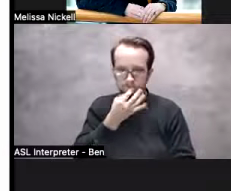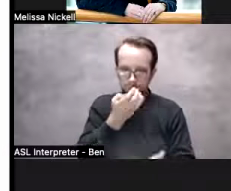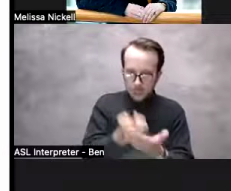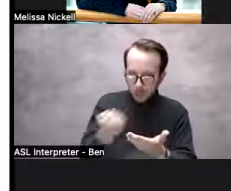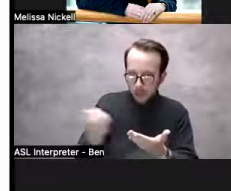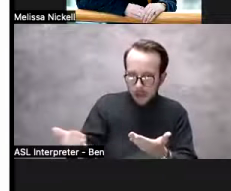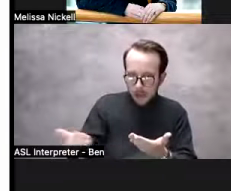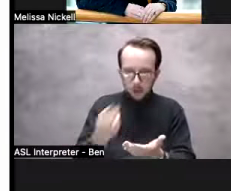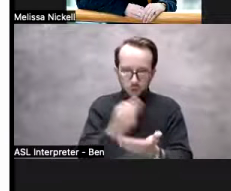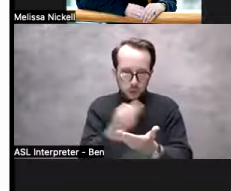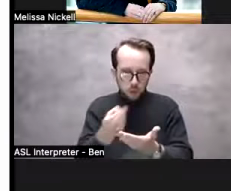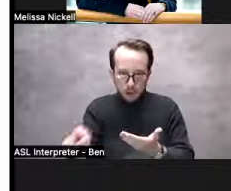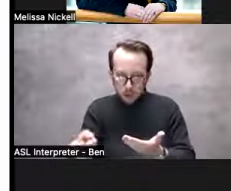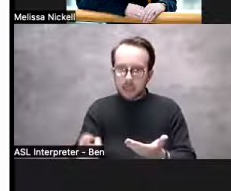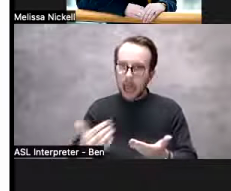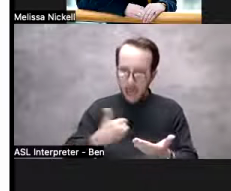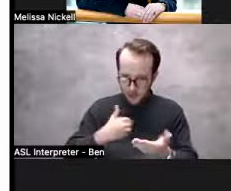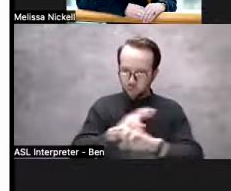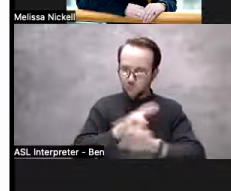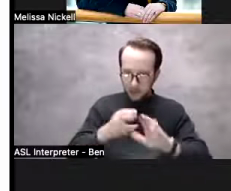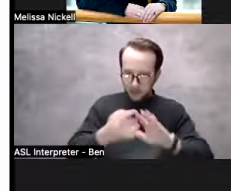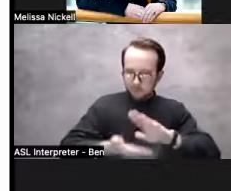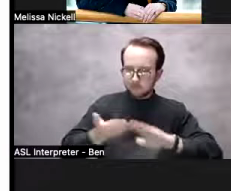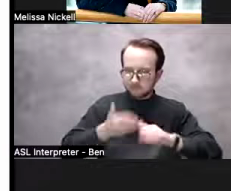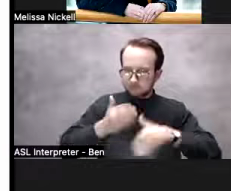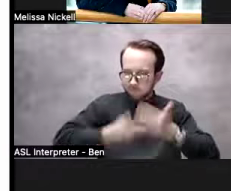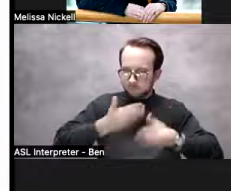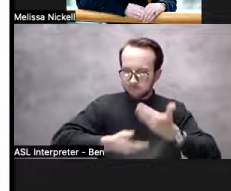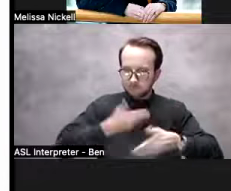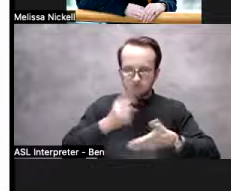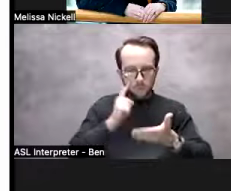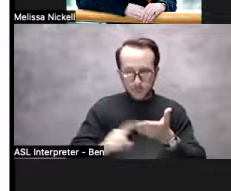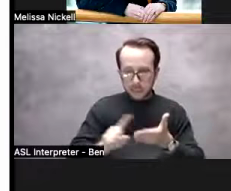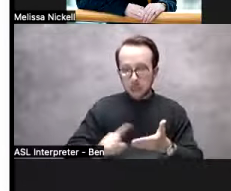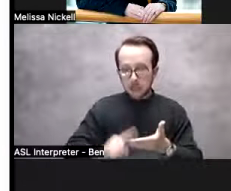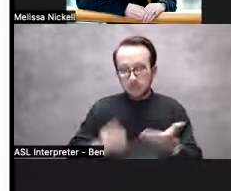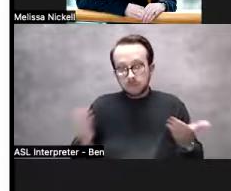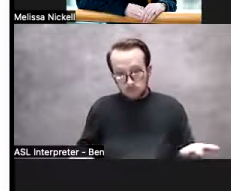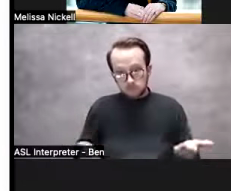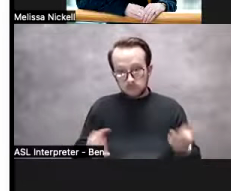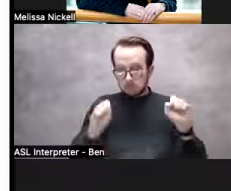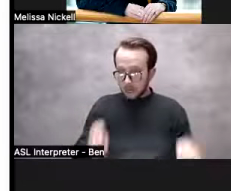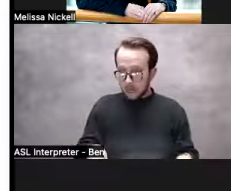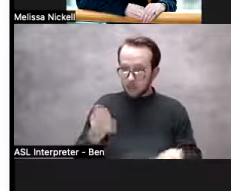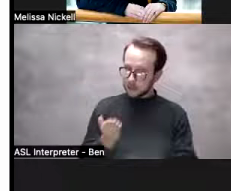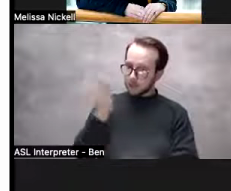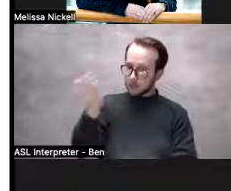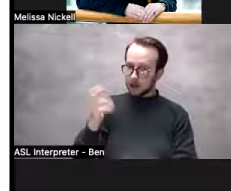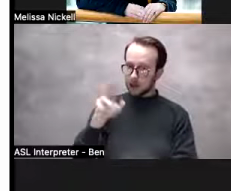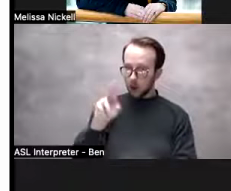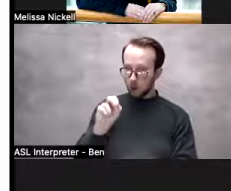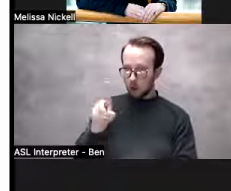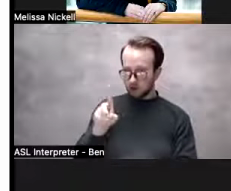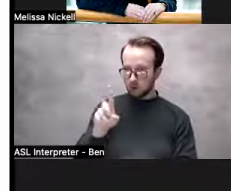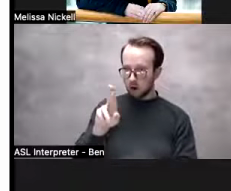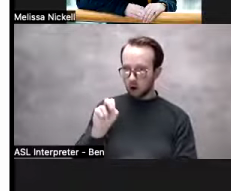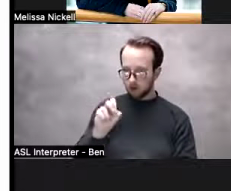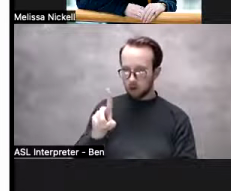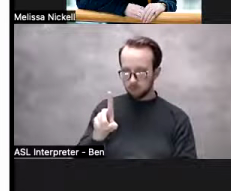resources to carry out that particular research, then you can submit an R01 grant in that